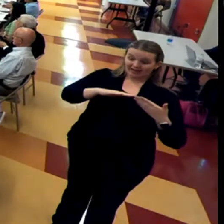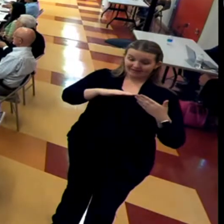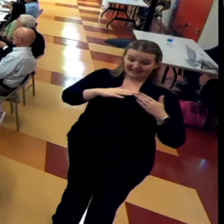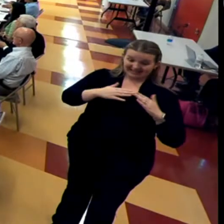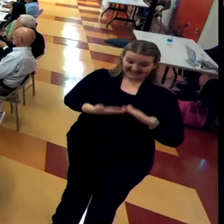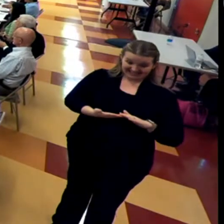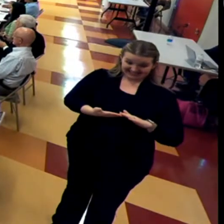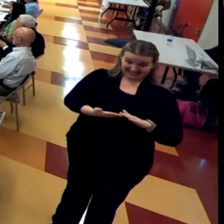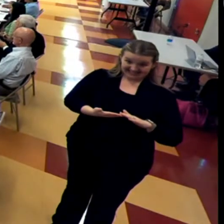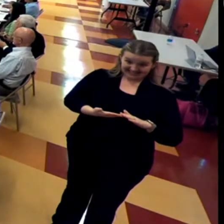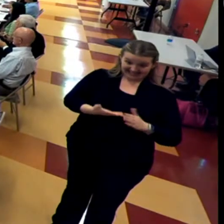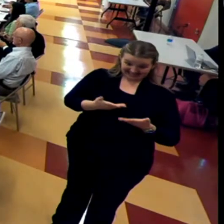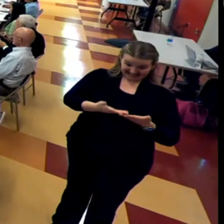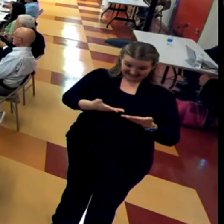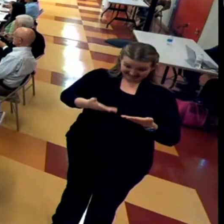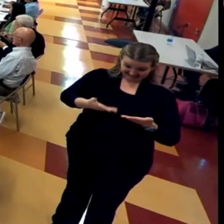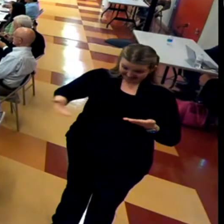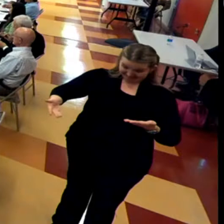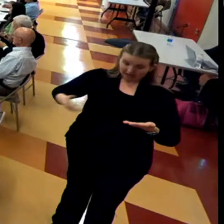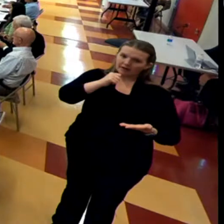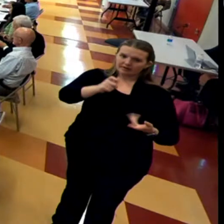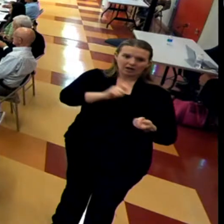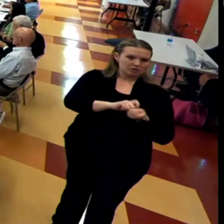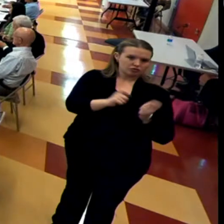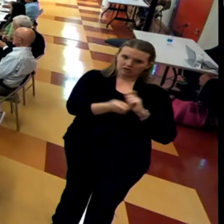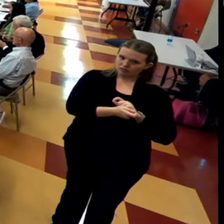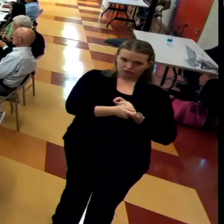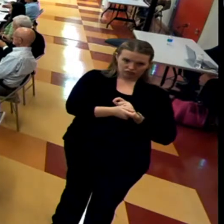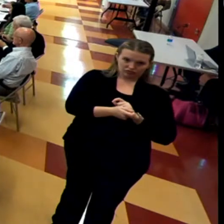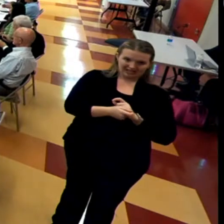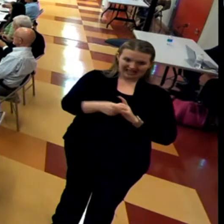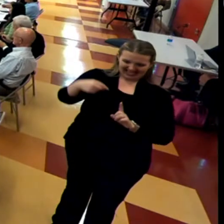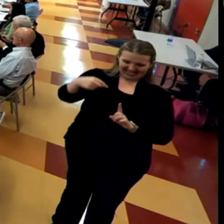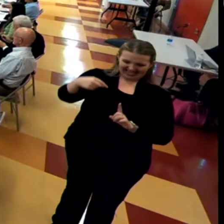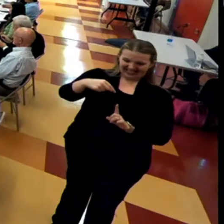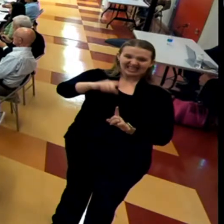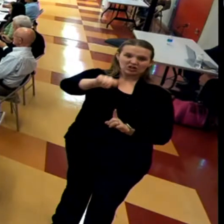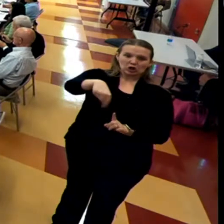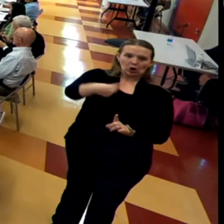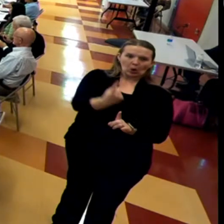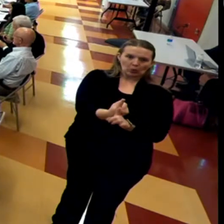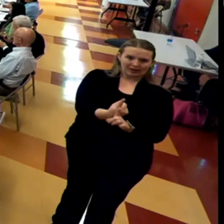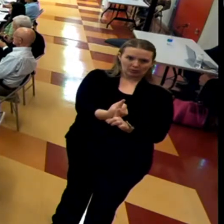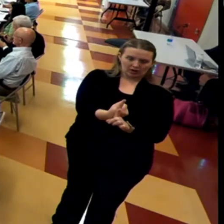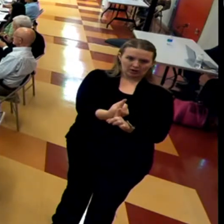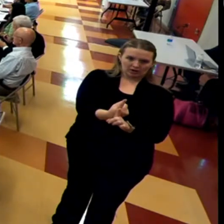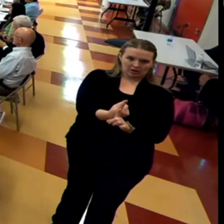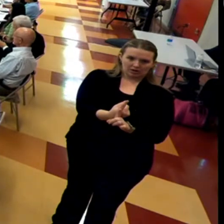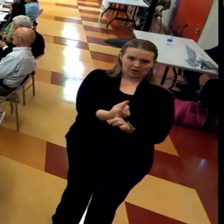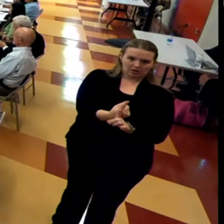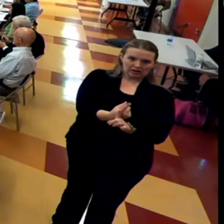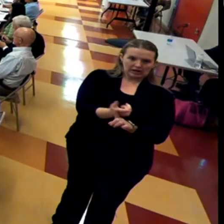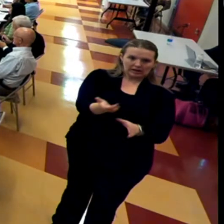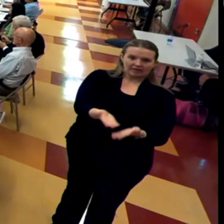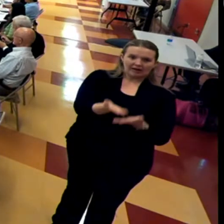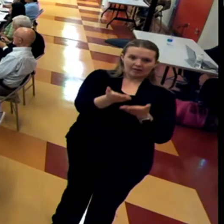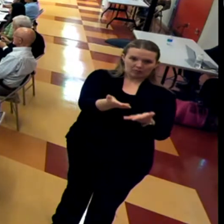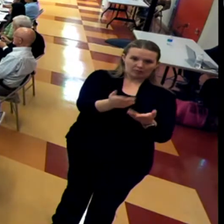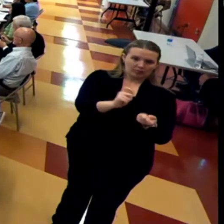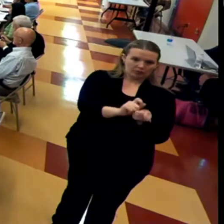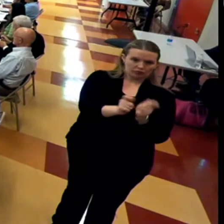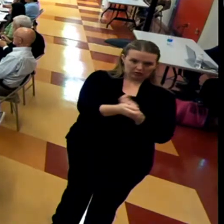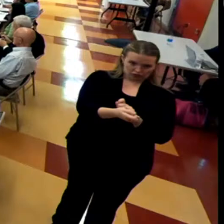assets have not changed. This would be the only one that is being proposed to